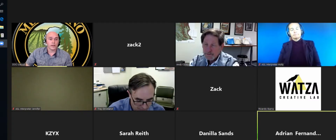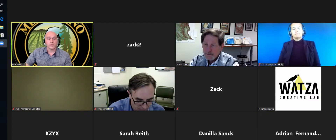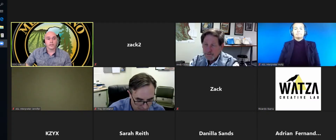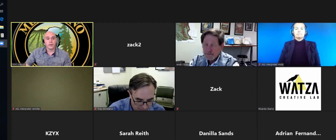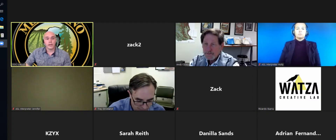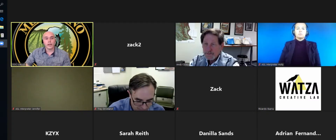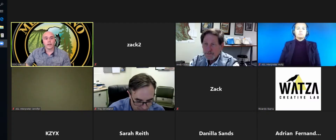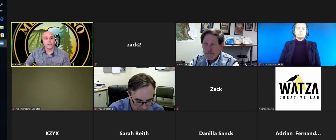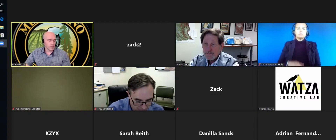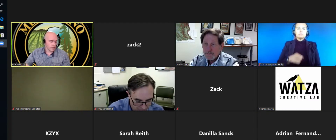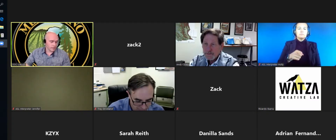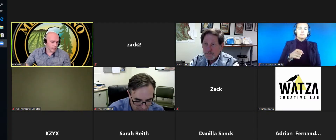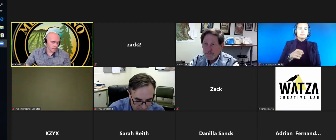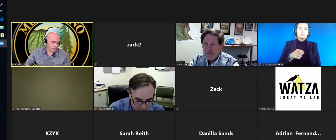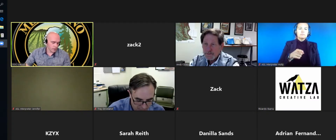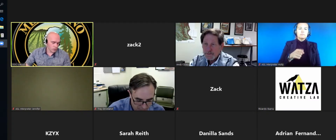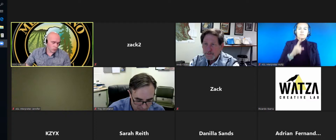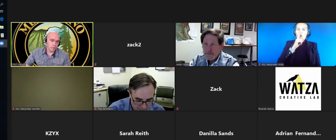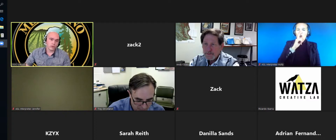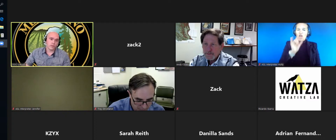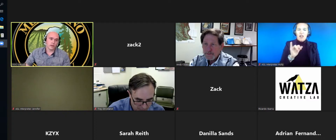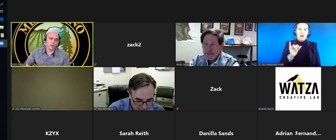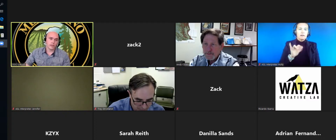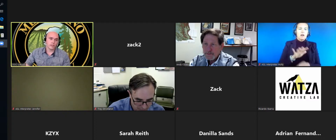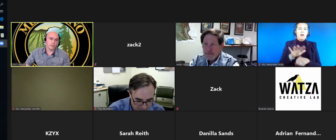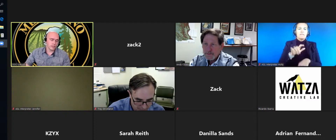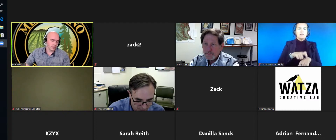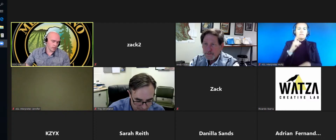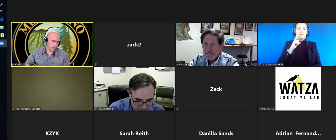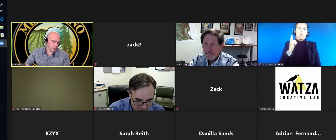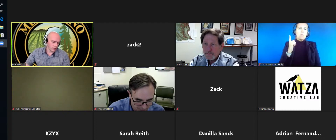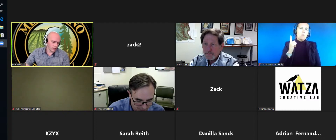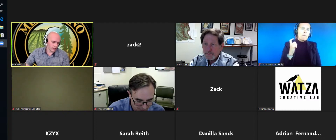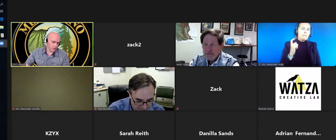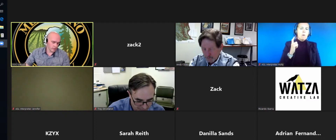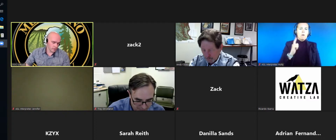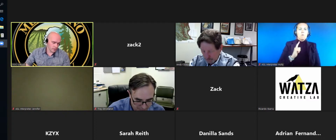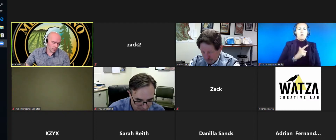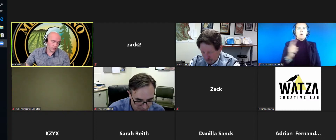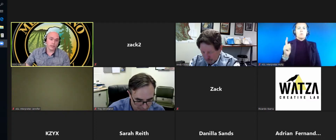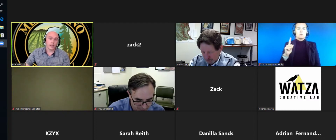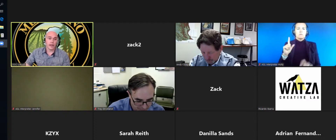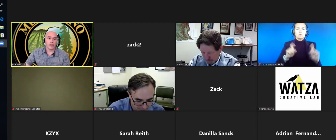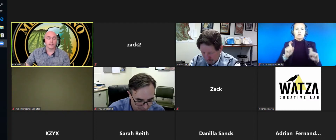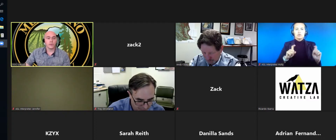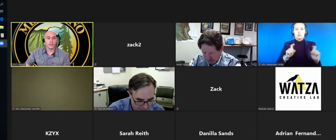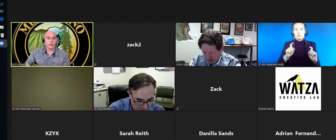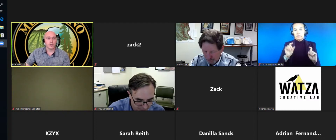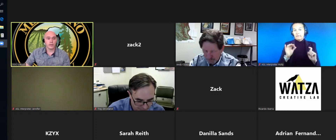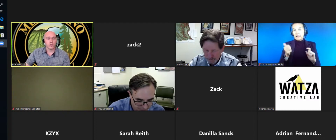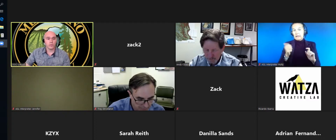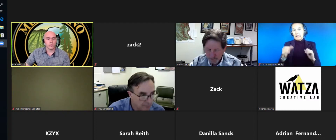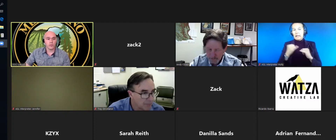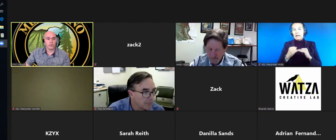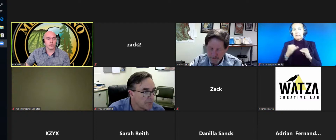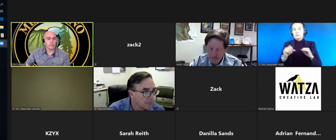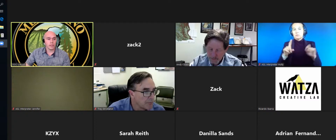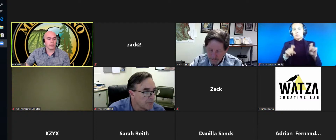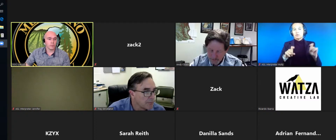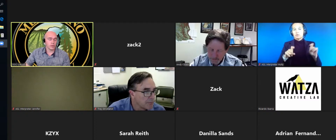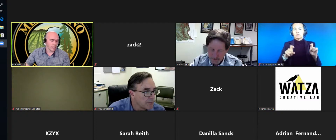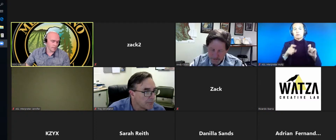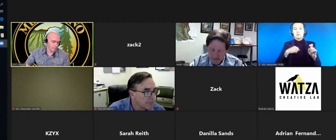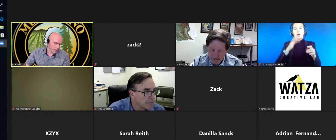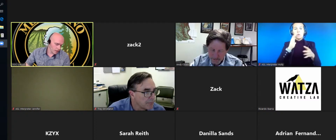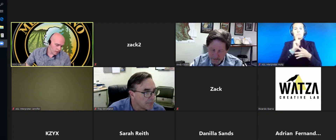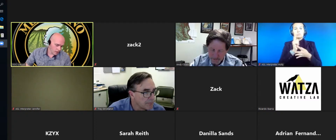All right, looks like we have enough time for one more round of questions. If anyone would like to ask a question, I'm going to go through the media